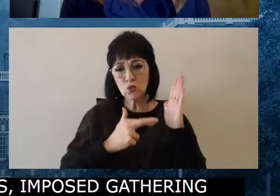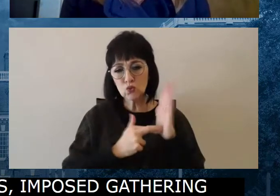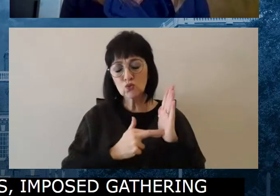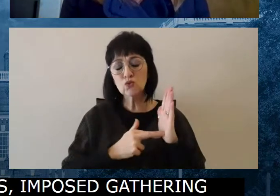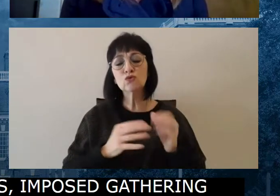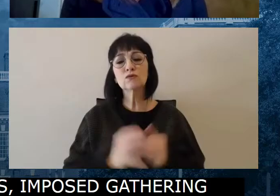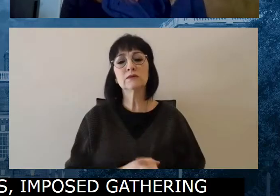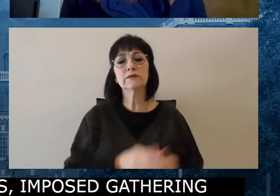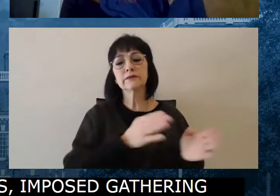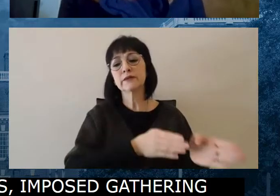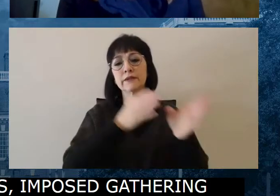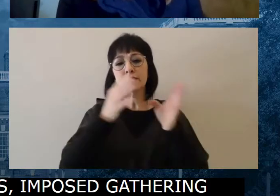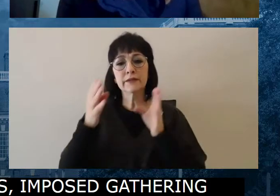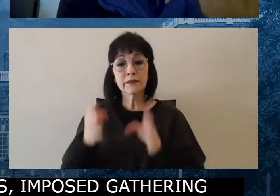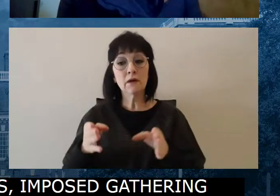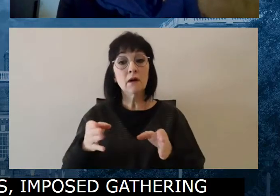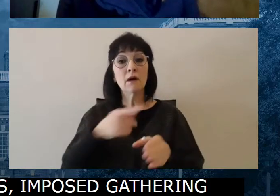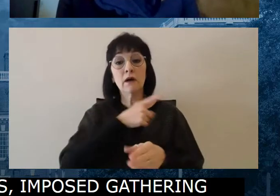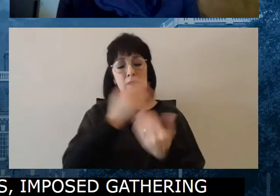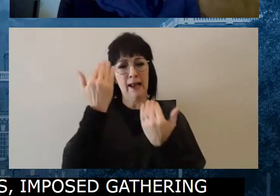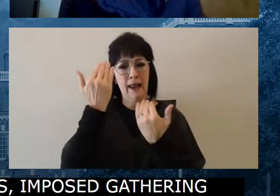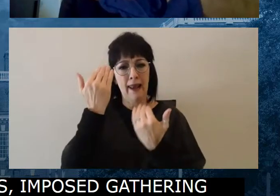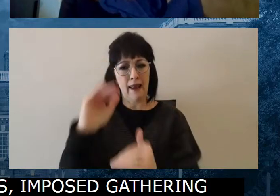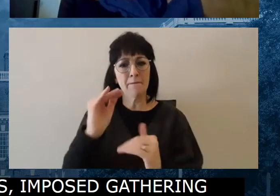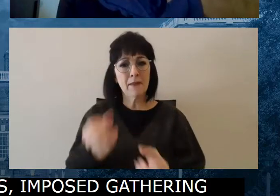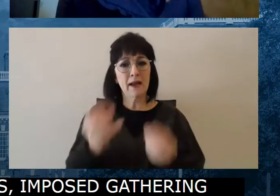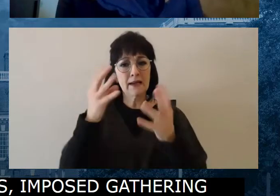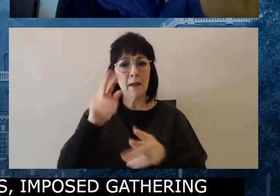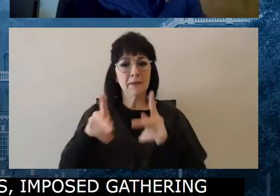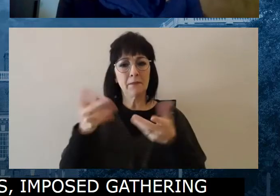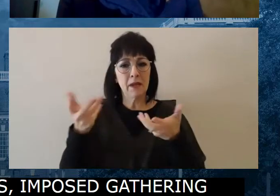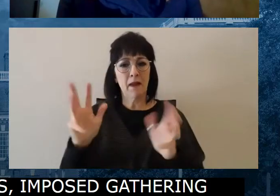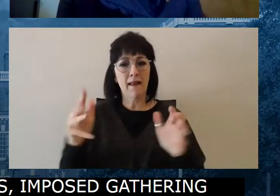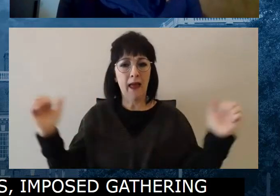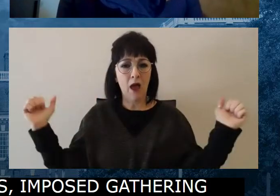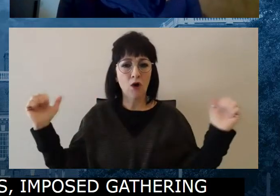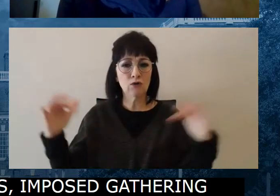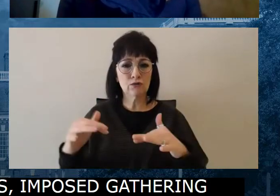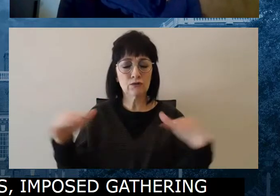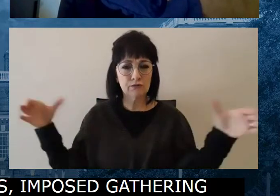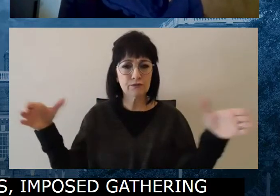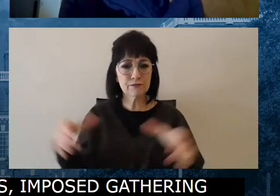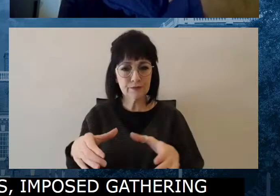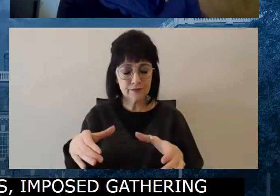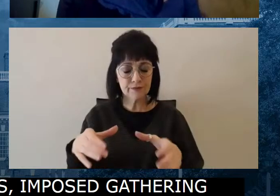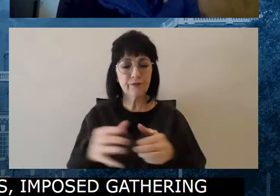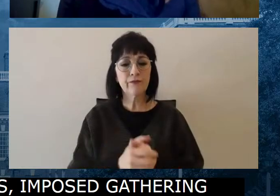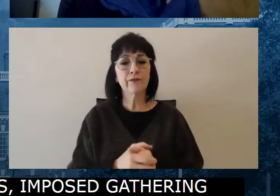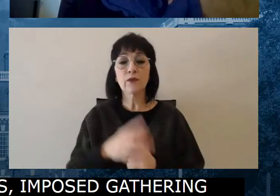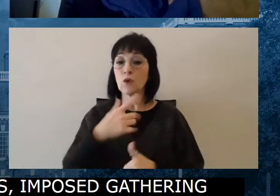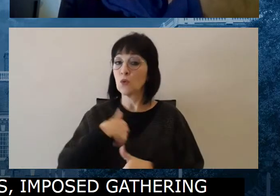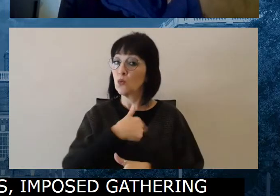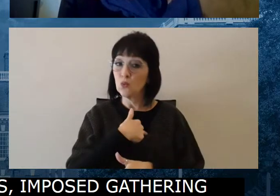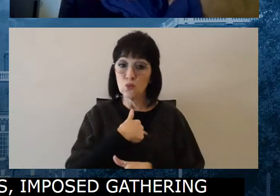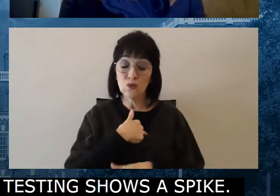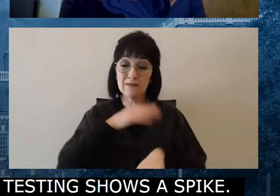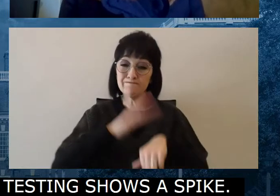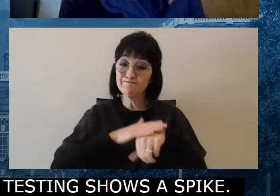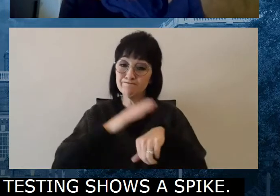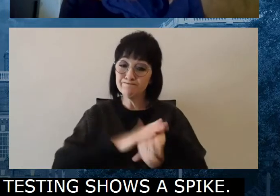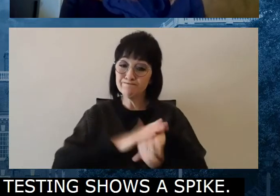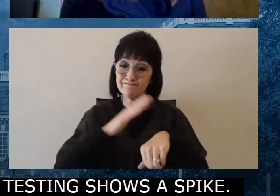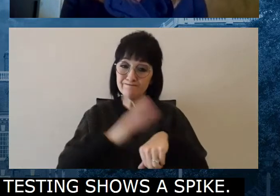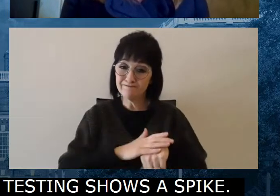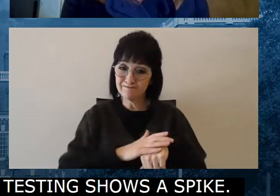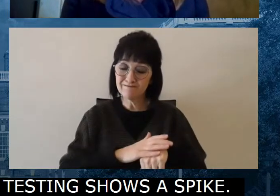at the University of Delaware for cases. We urge them to continue to be aggressive in